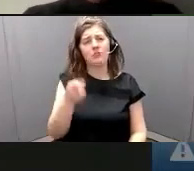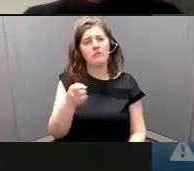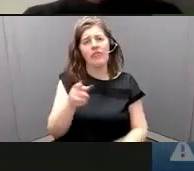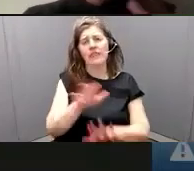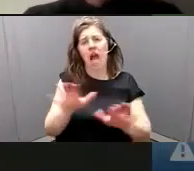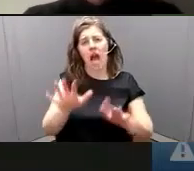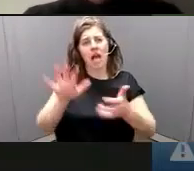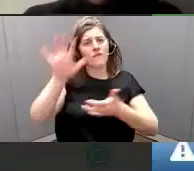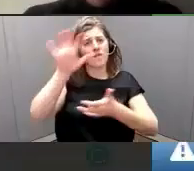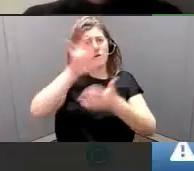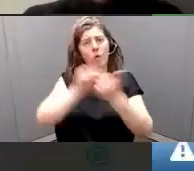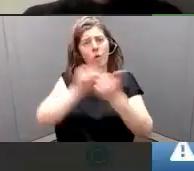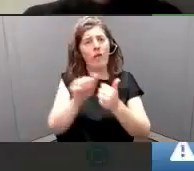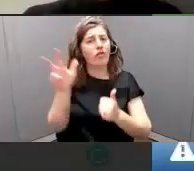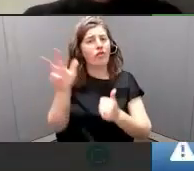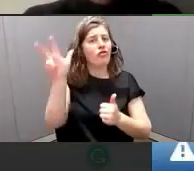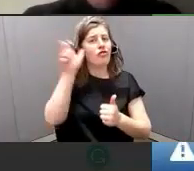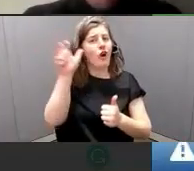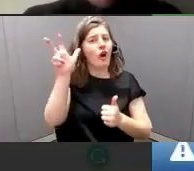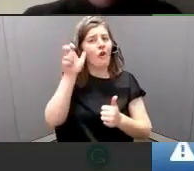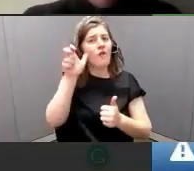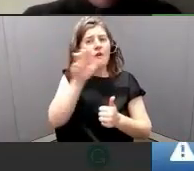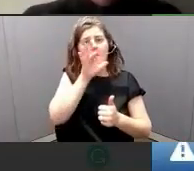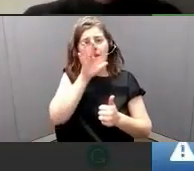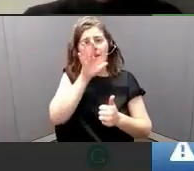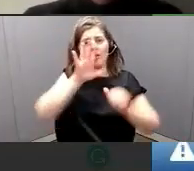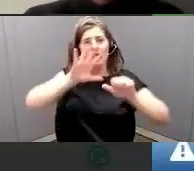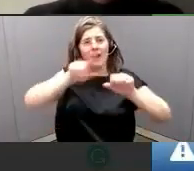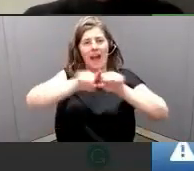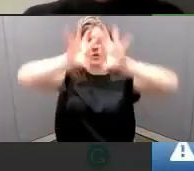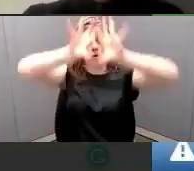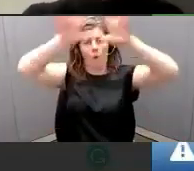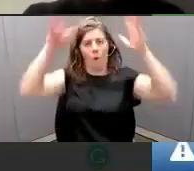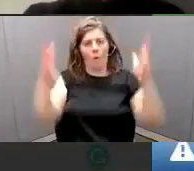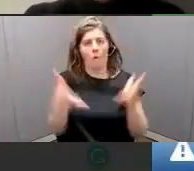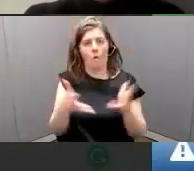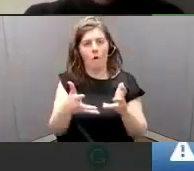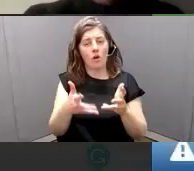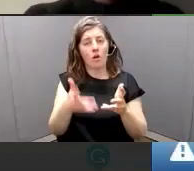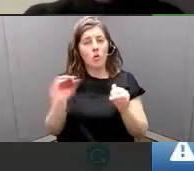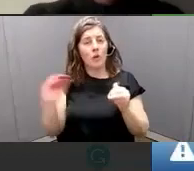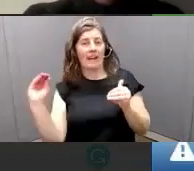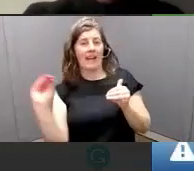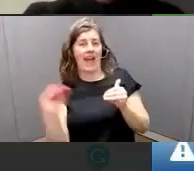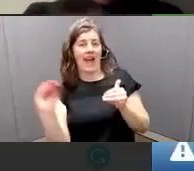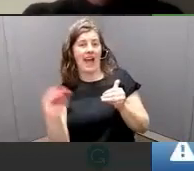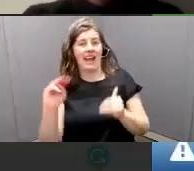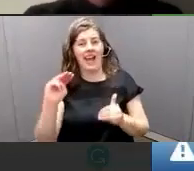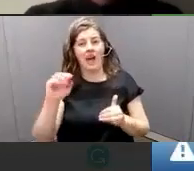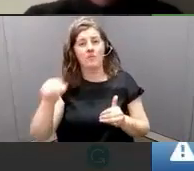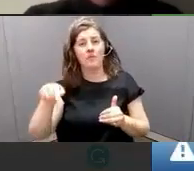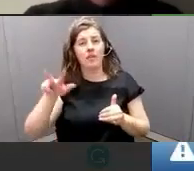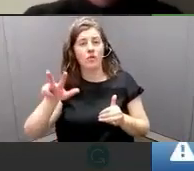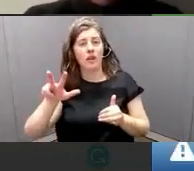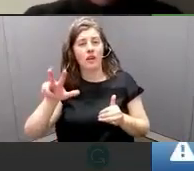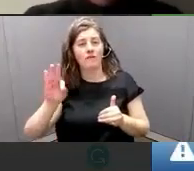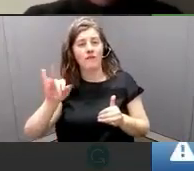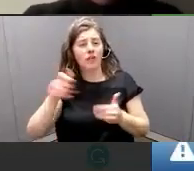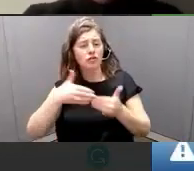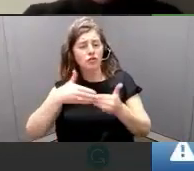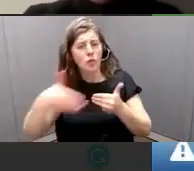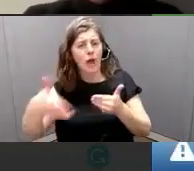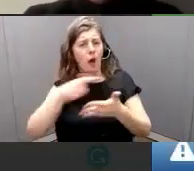confused with the audio narration as a whole. You can add MP3 files throughout your